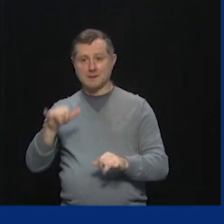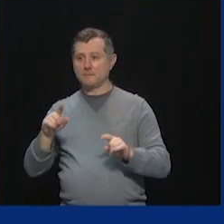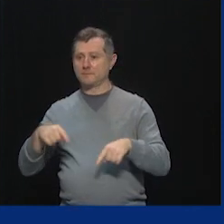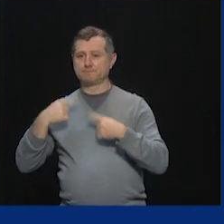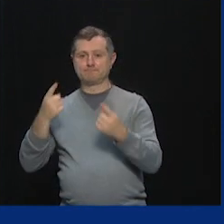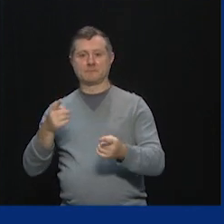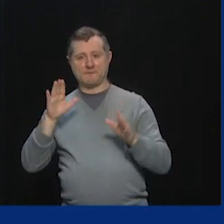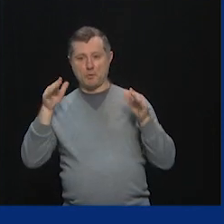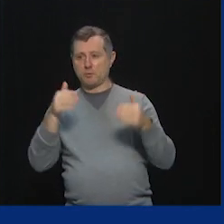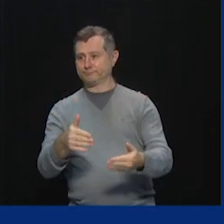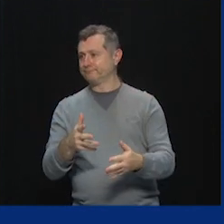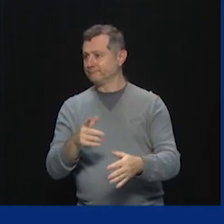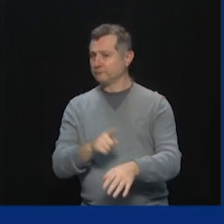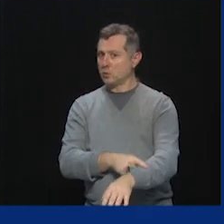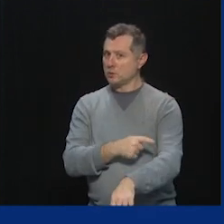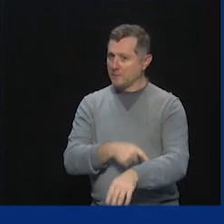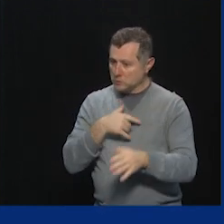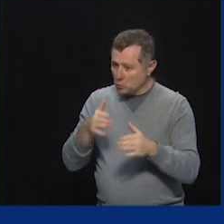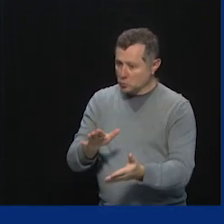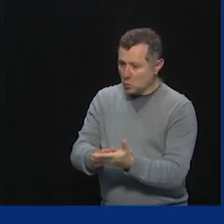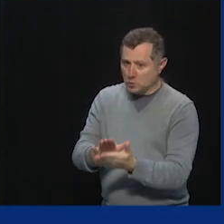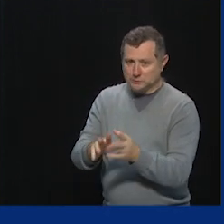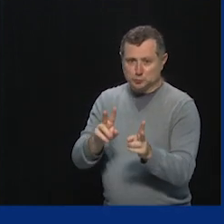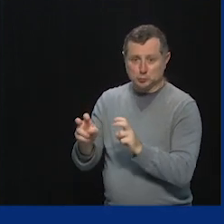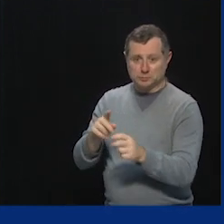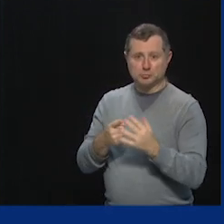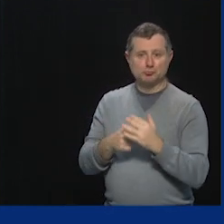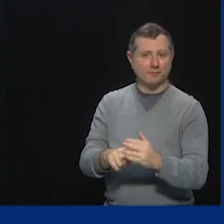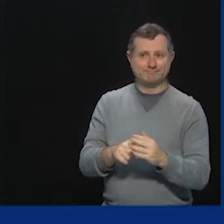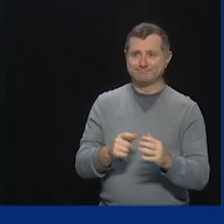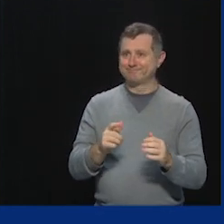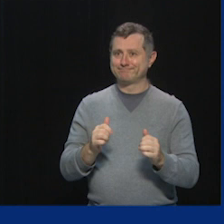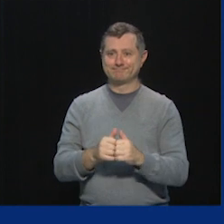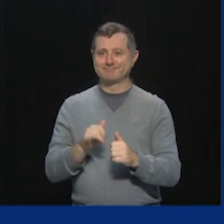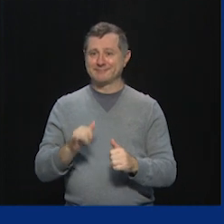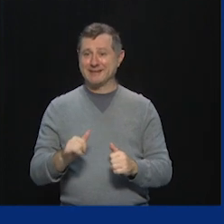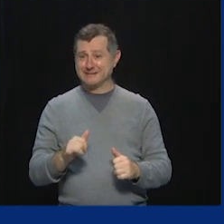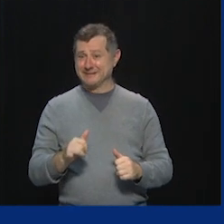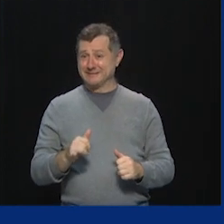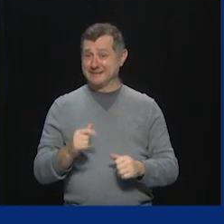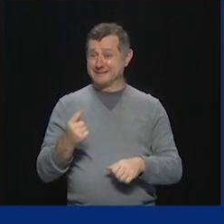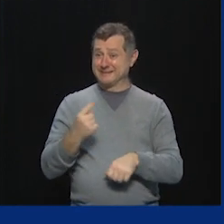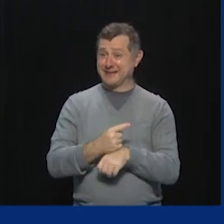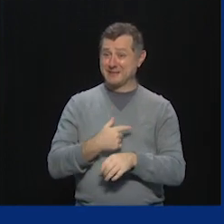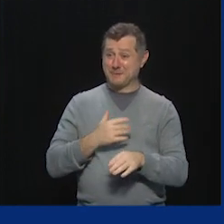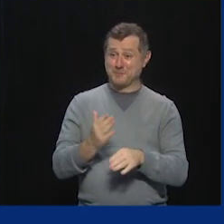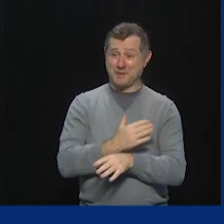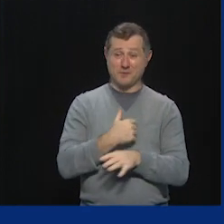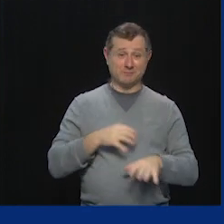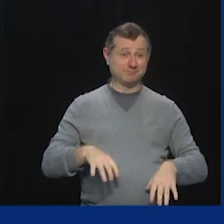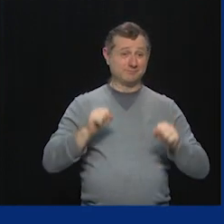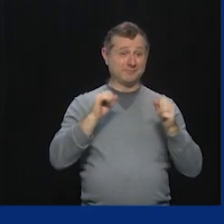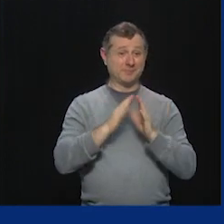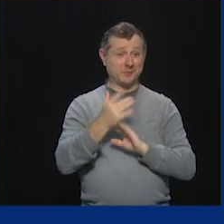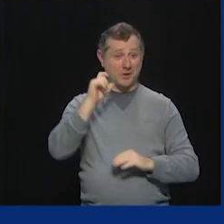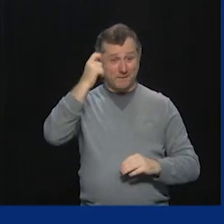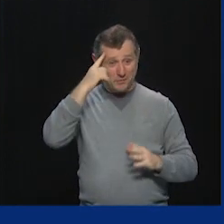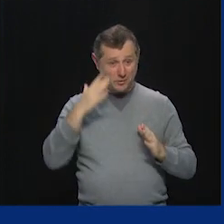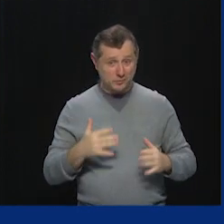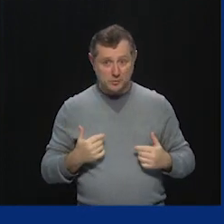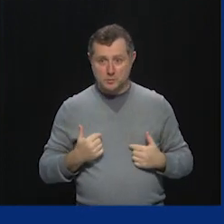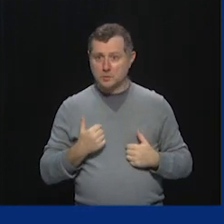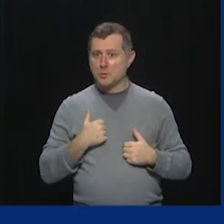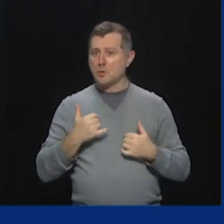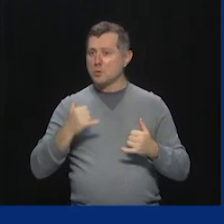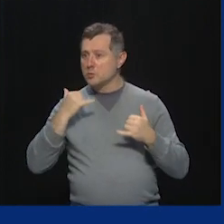long time, starting with literally day before I became governor. I had a call with all the